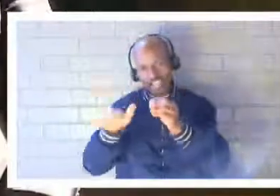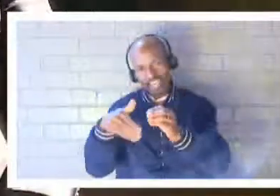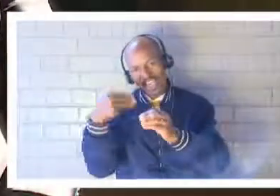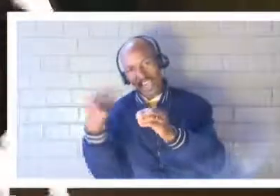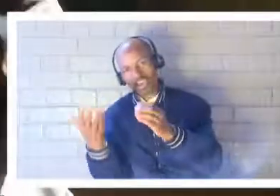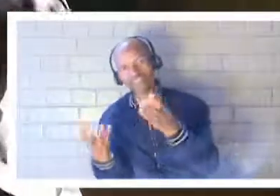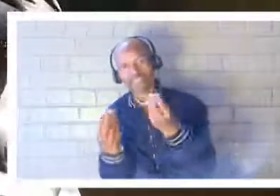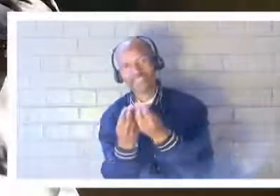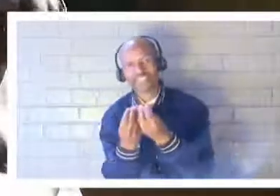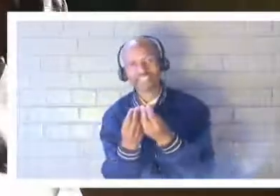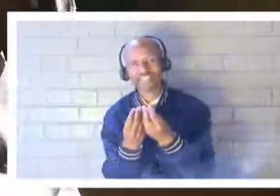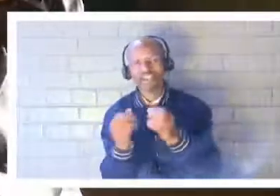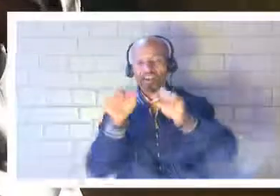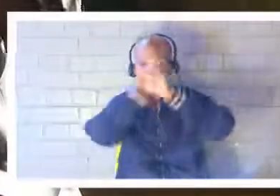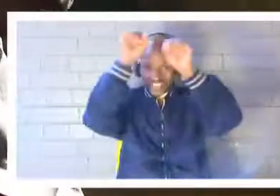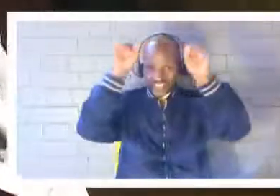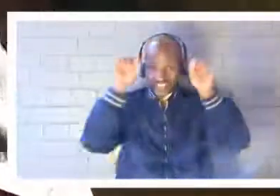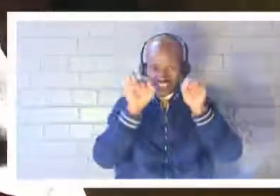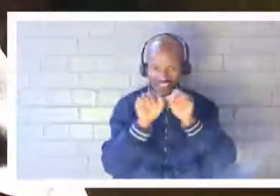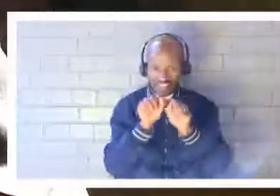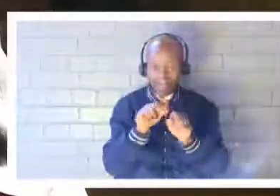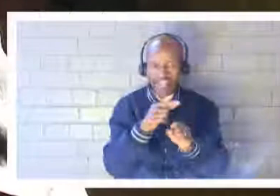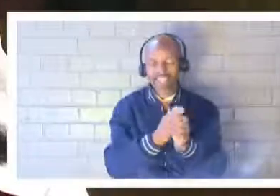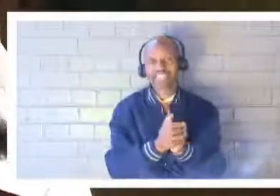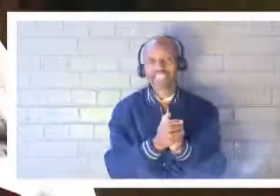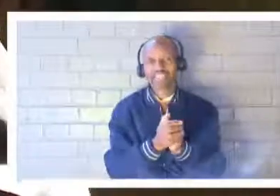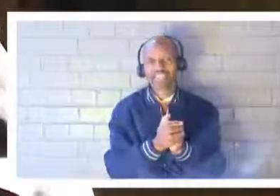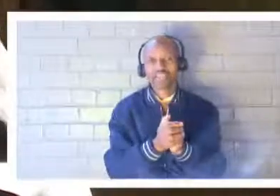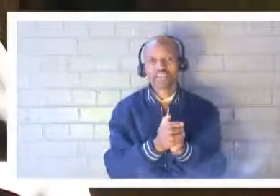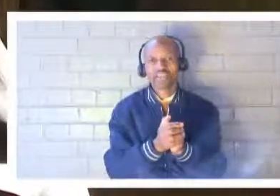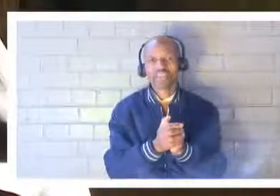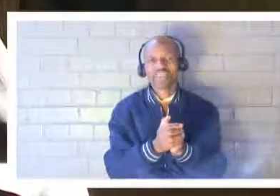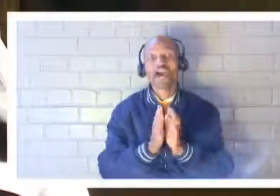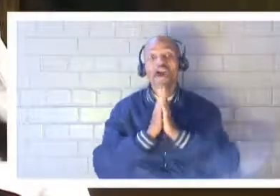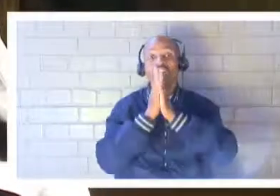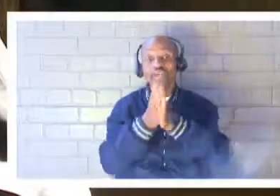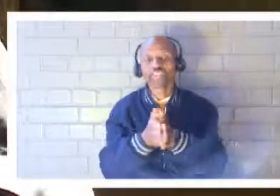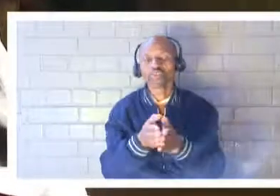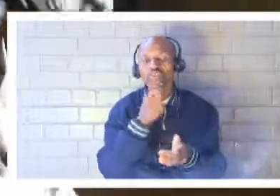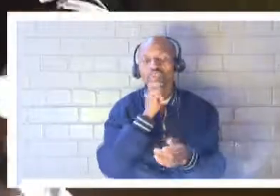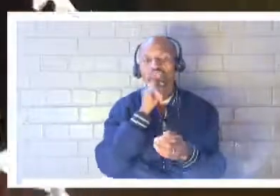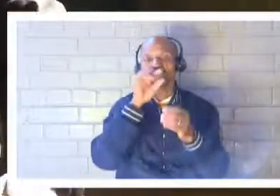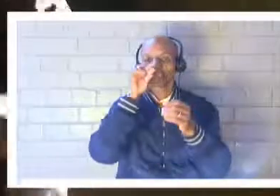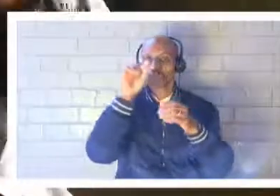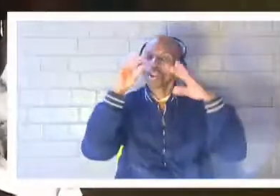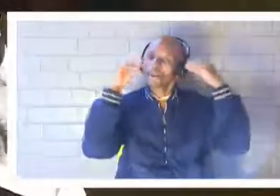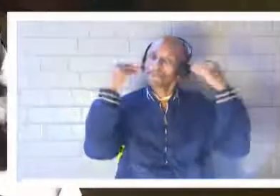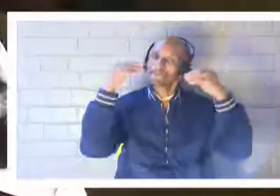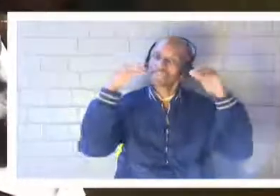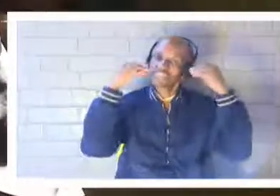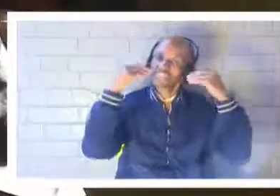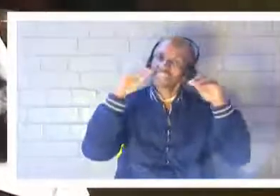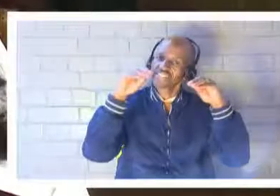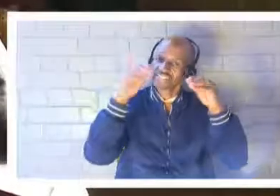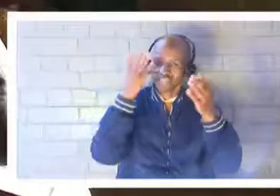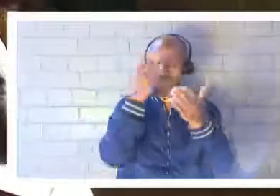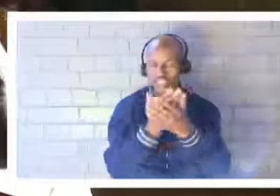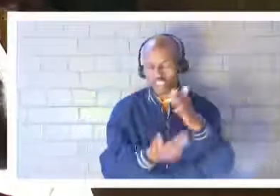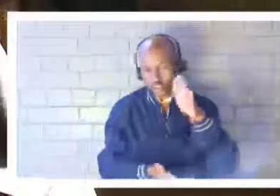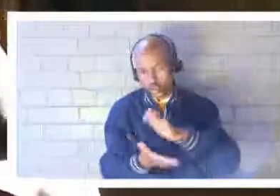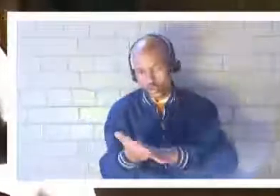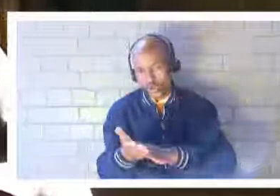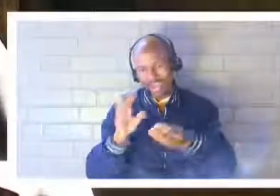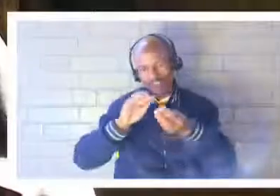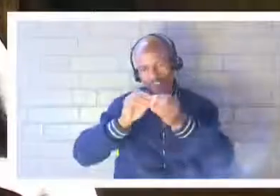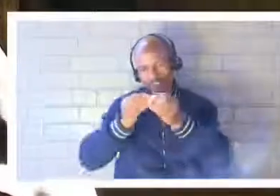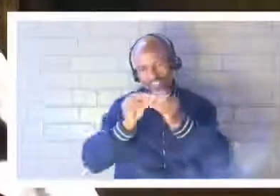that, they have a system that actually calls for small business quotations that are able to go and